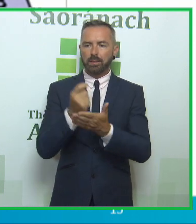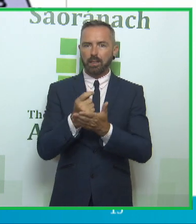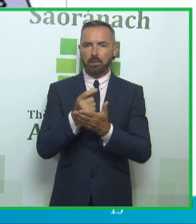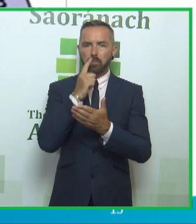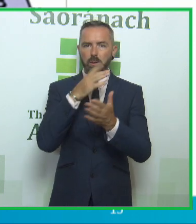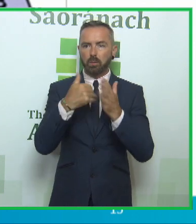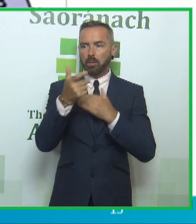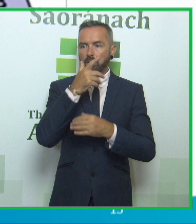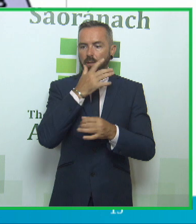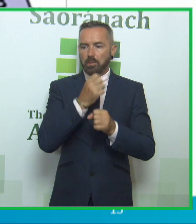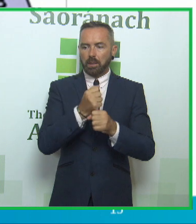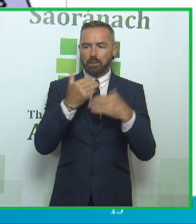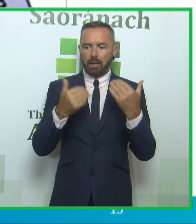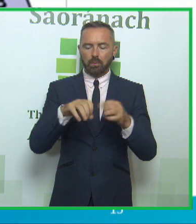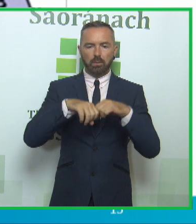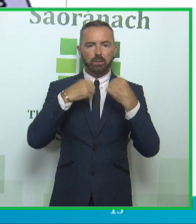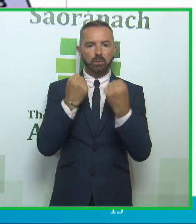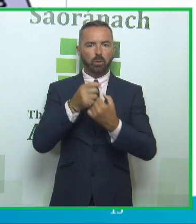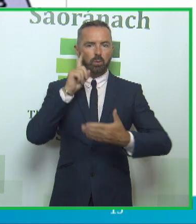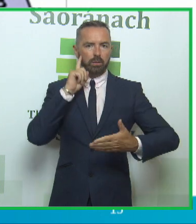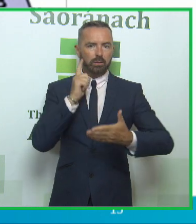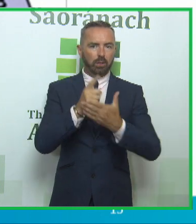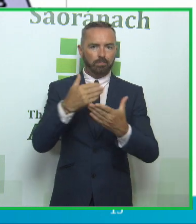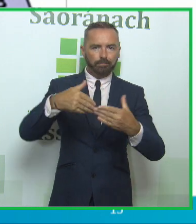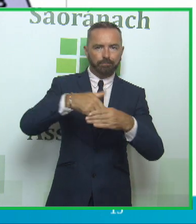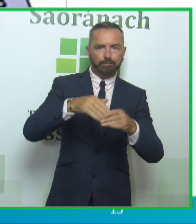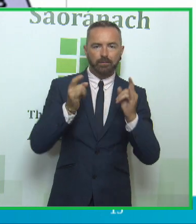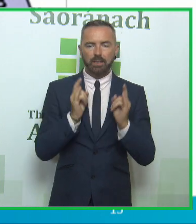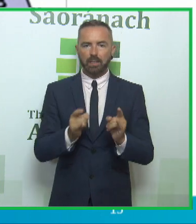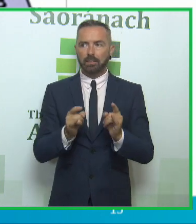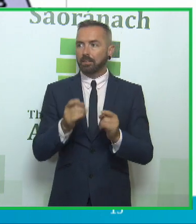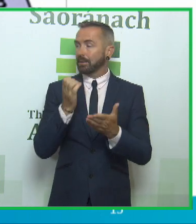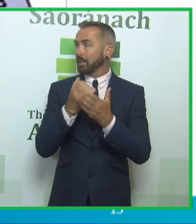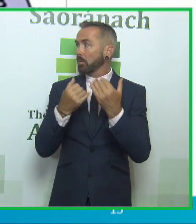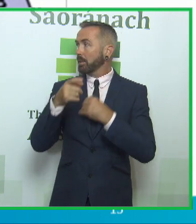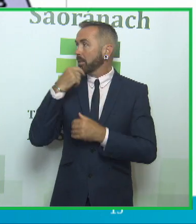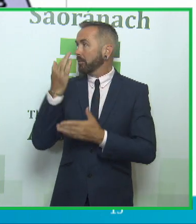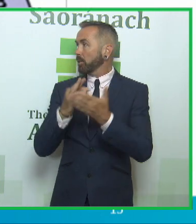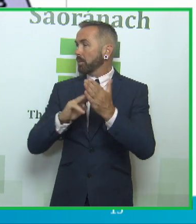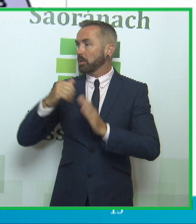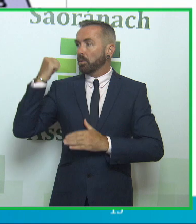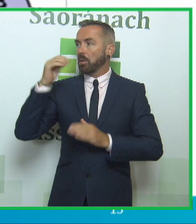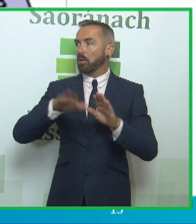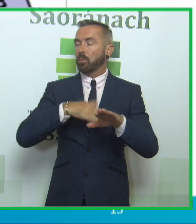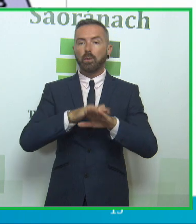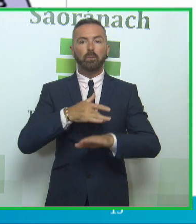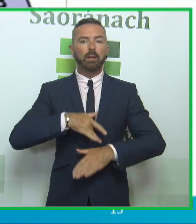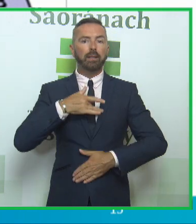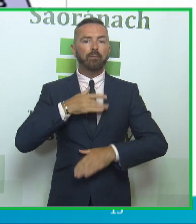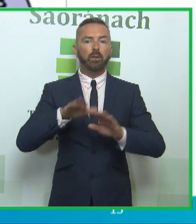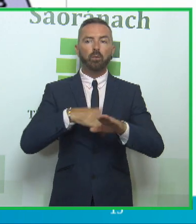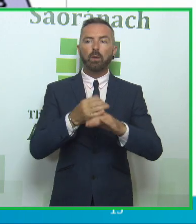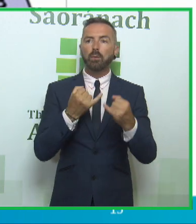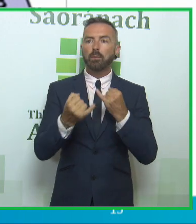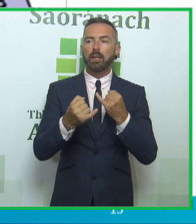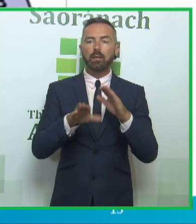we're talking about is the social determinants of health, and it's exactly what I said a moment ago. Where we live, where we play, and